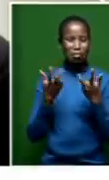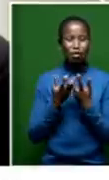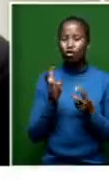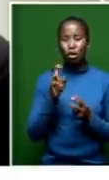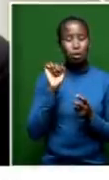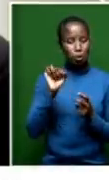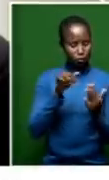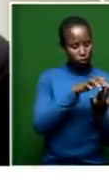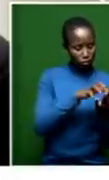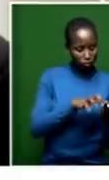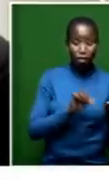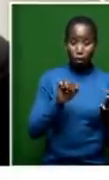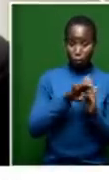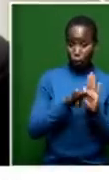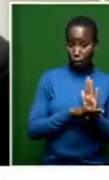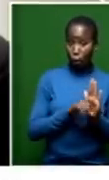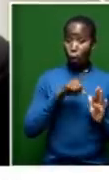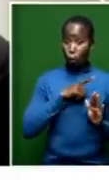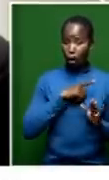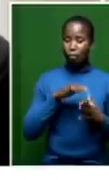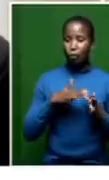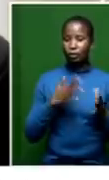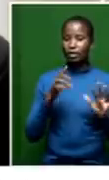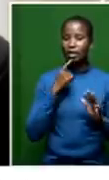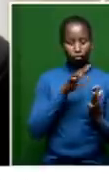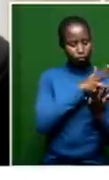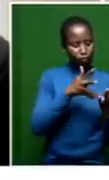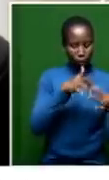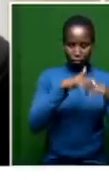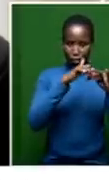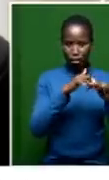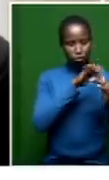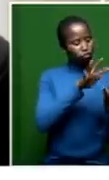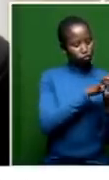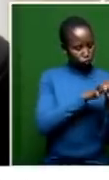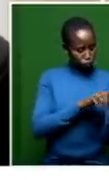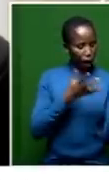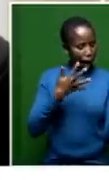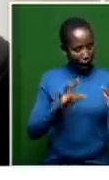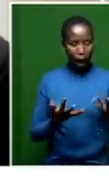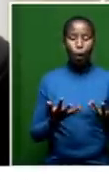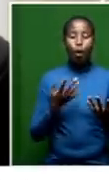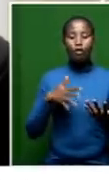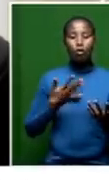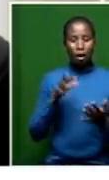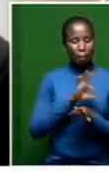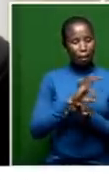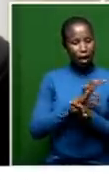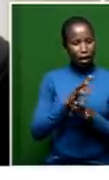program timeline? Because as you said, initially you were meant to end at the end of January this